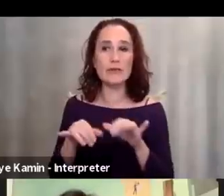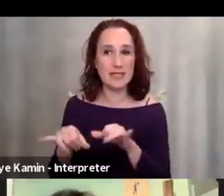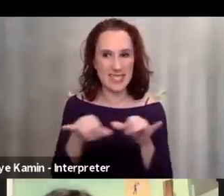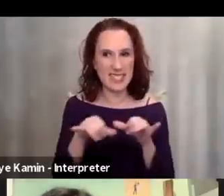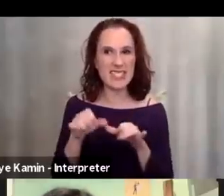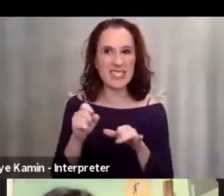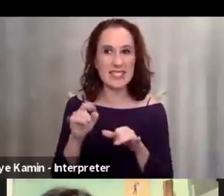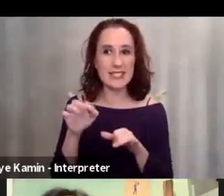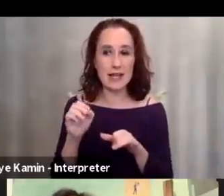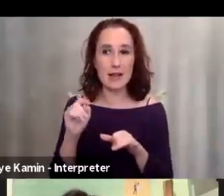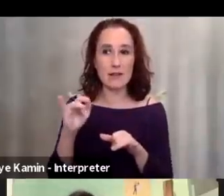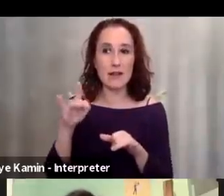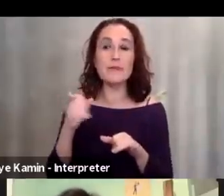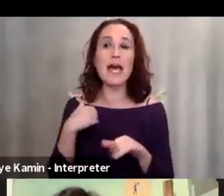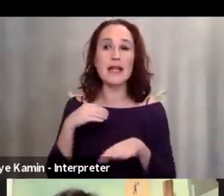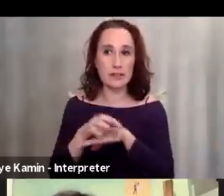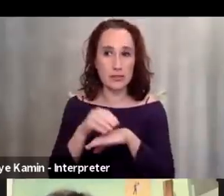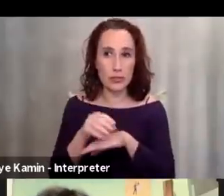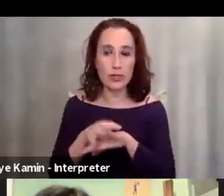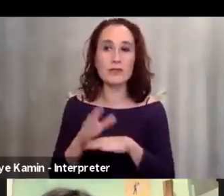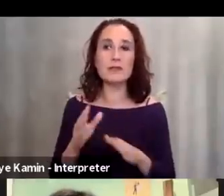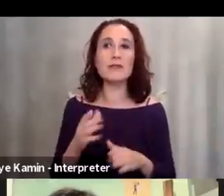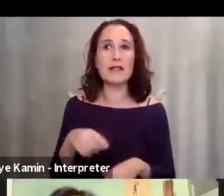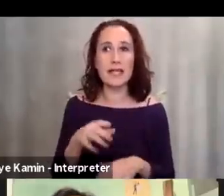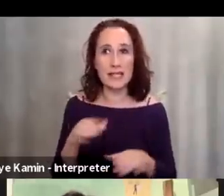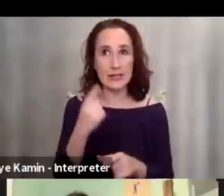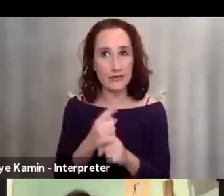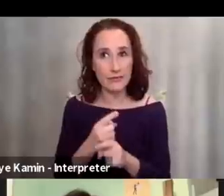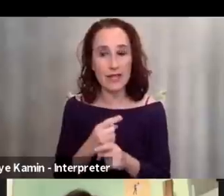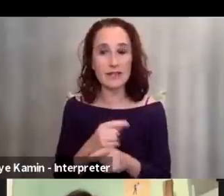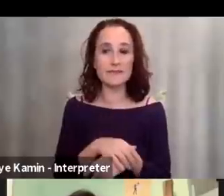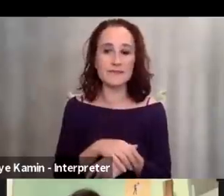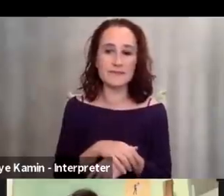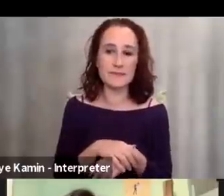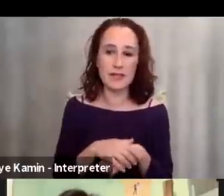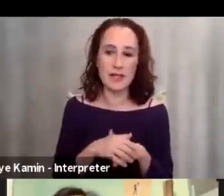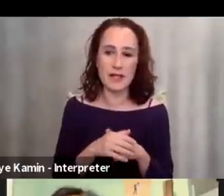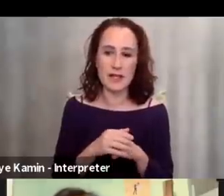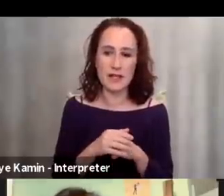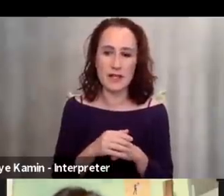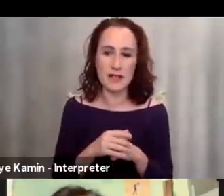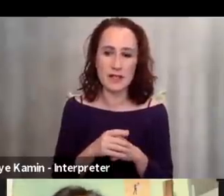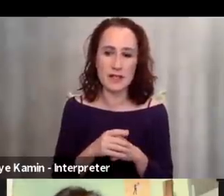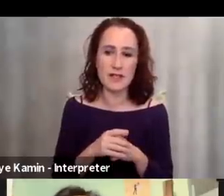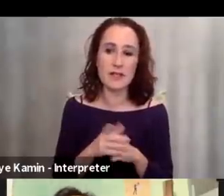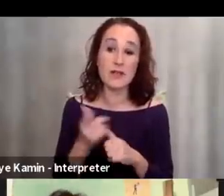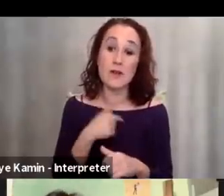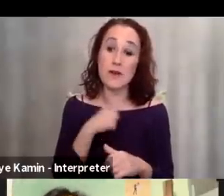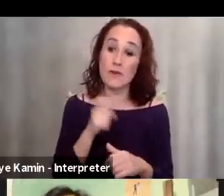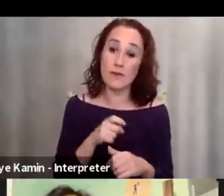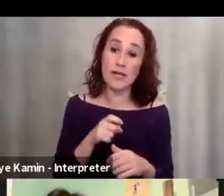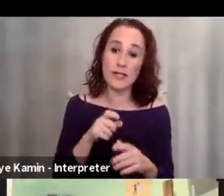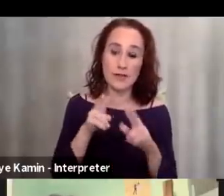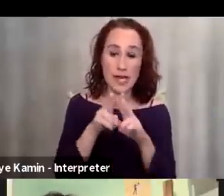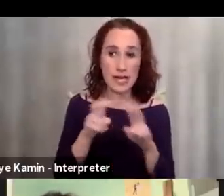had consultants this time, so they got it right this time. And I think we do need to examine the past books, and I